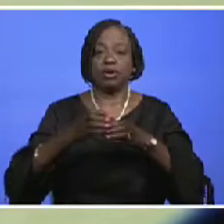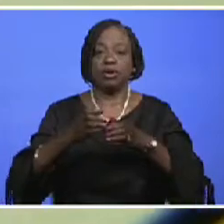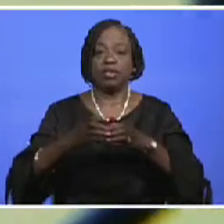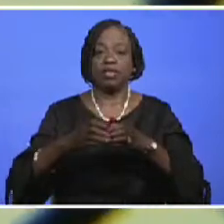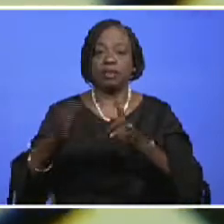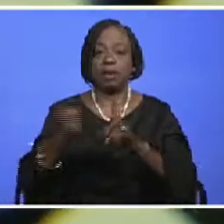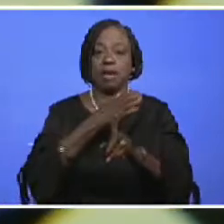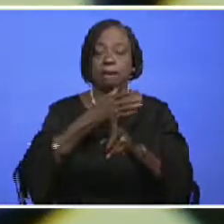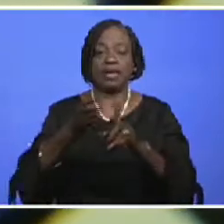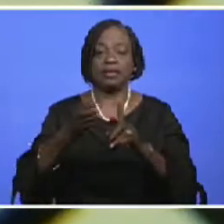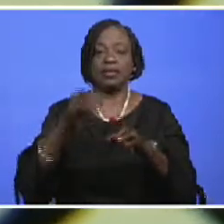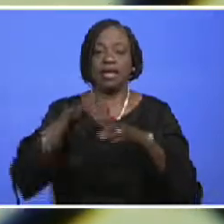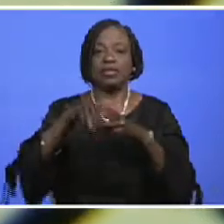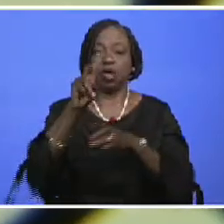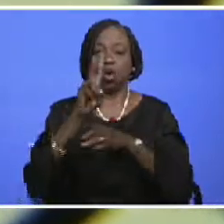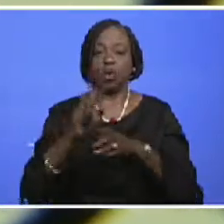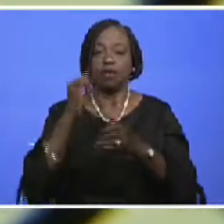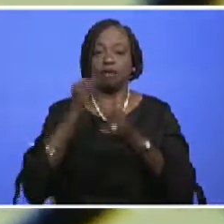the quarterfinal round.